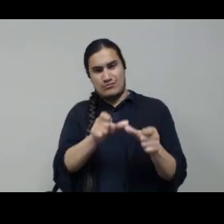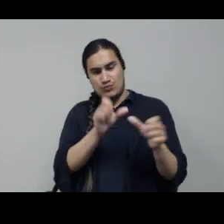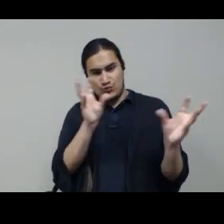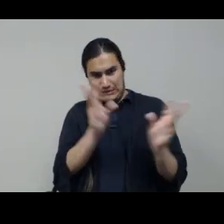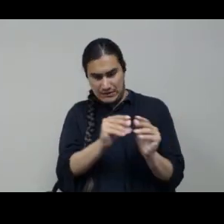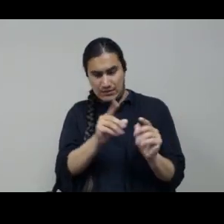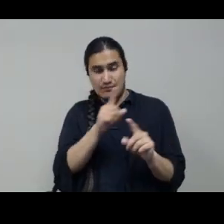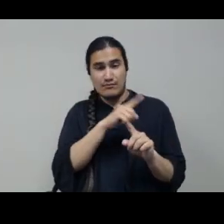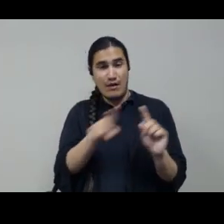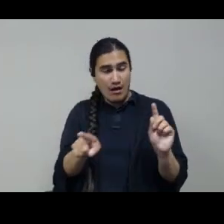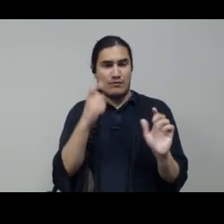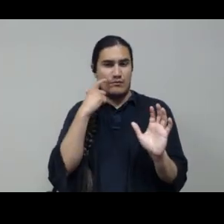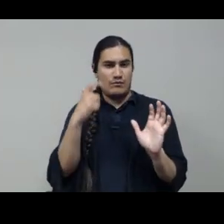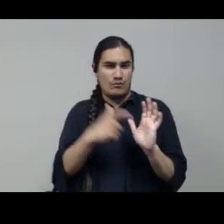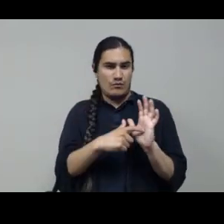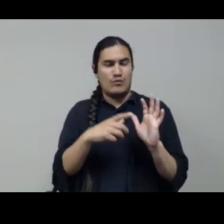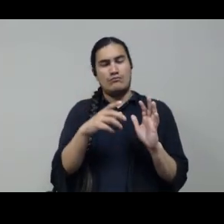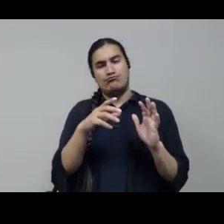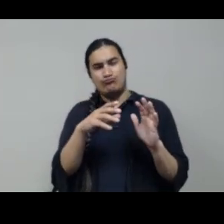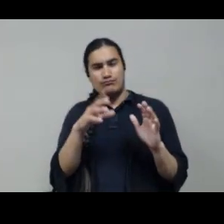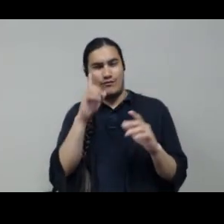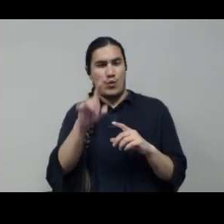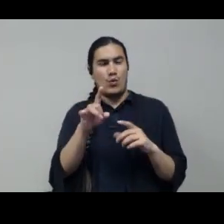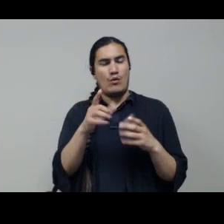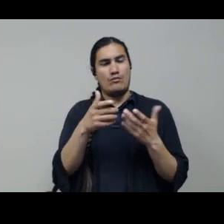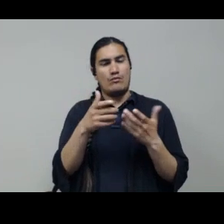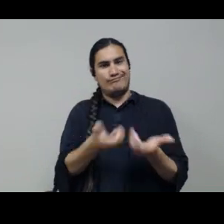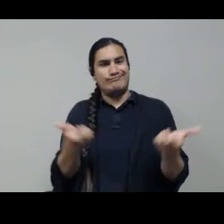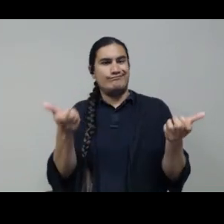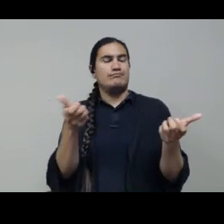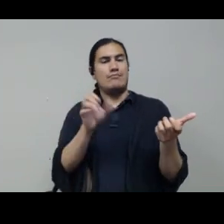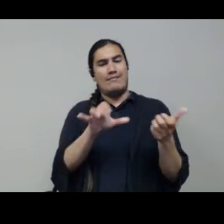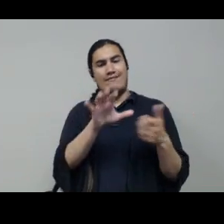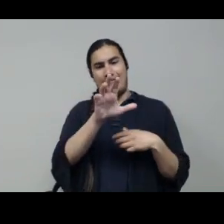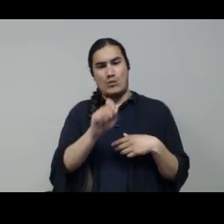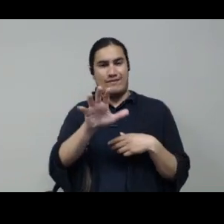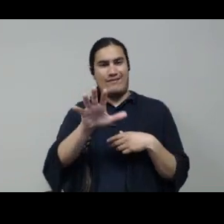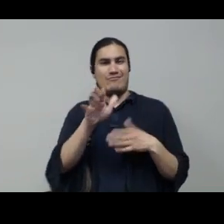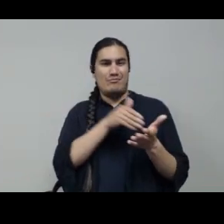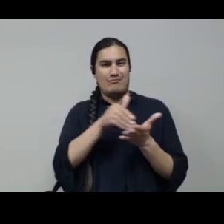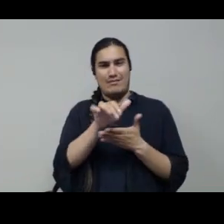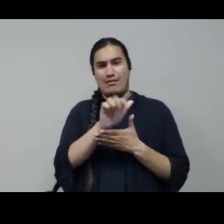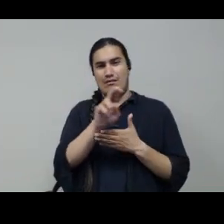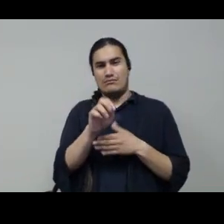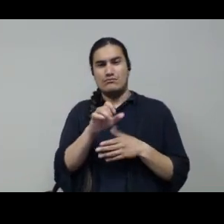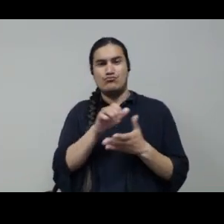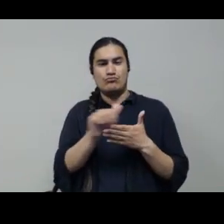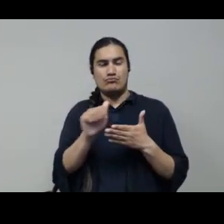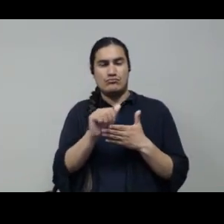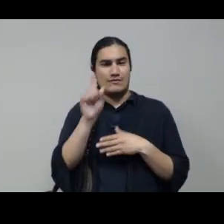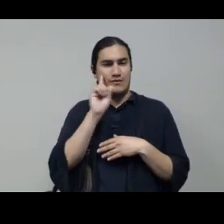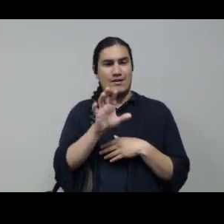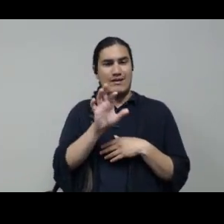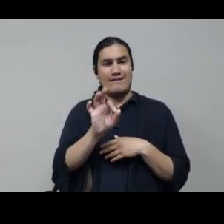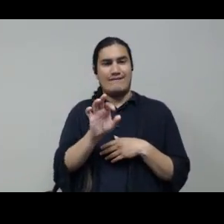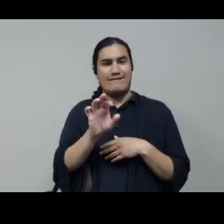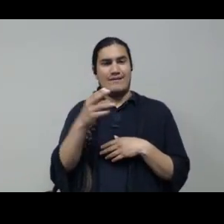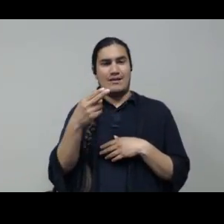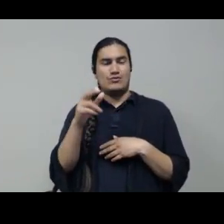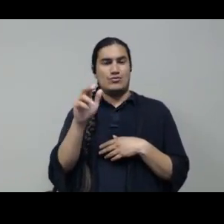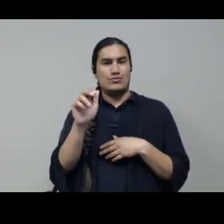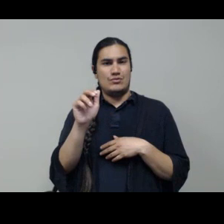an overarching framework for how to split the approximately $5.5 billion in FHWA formula